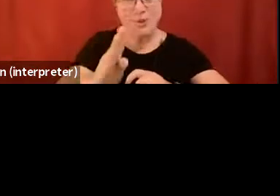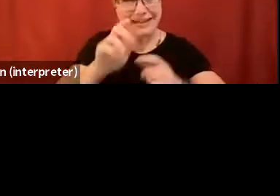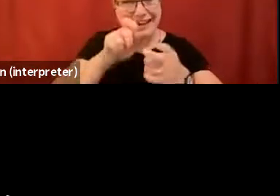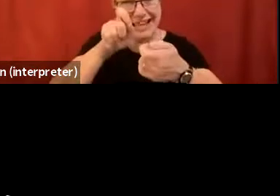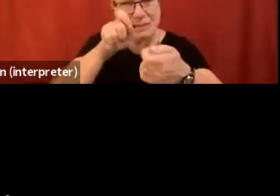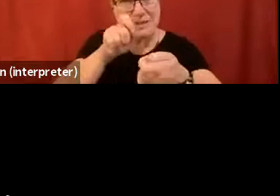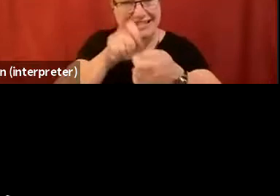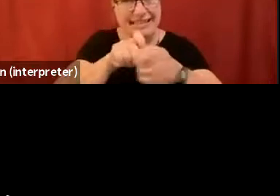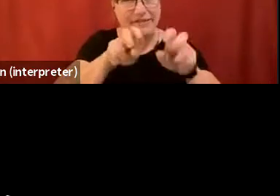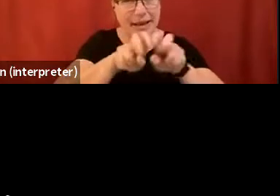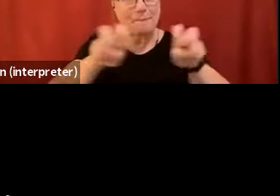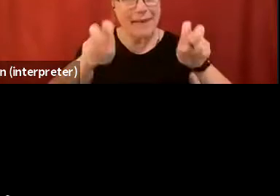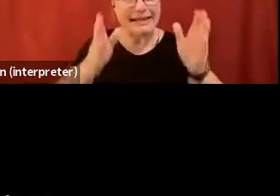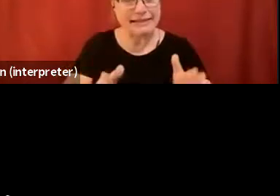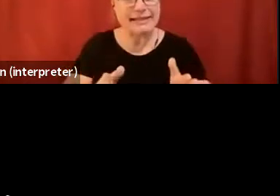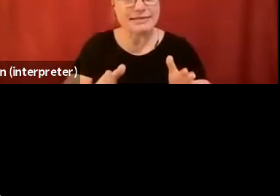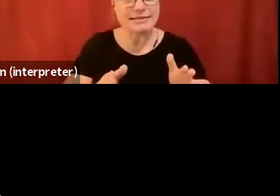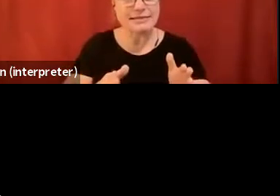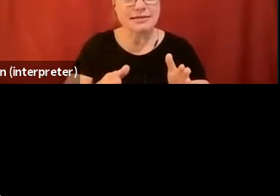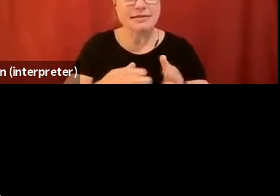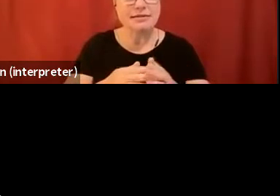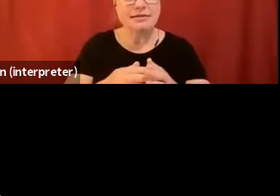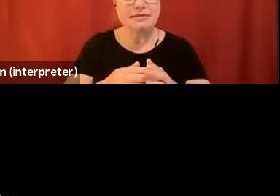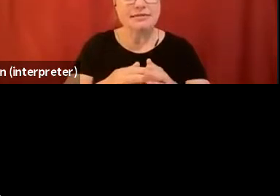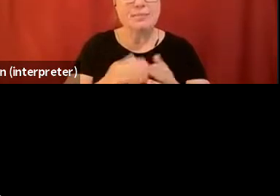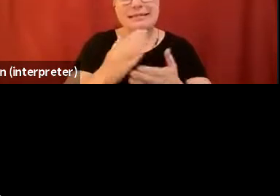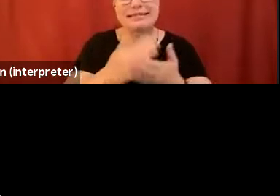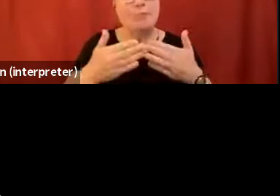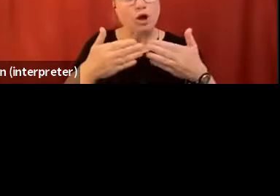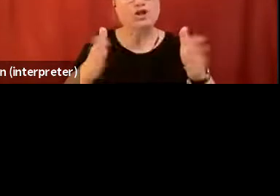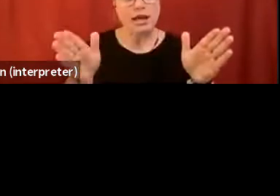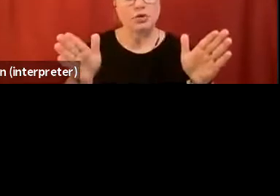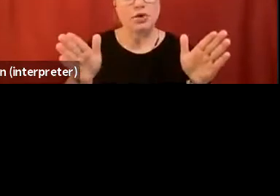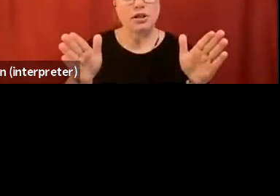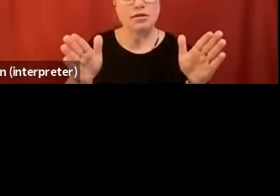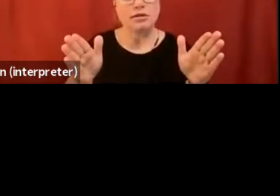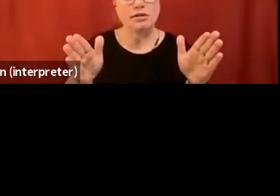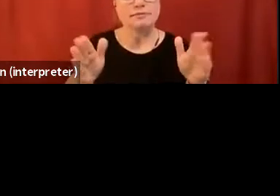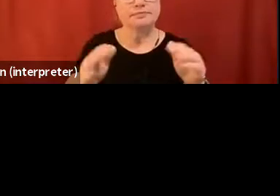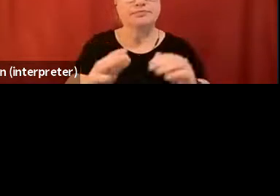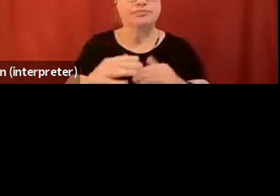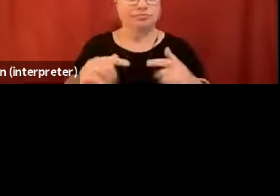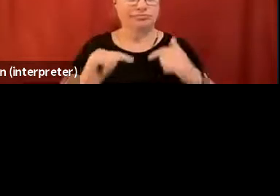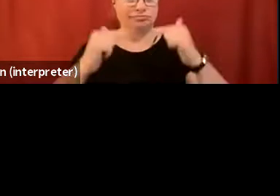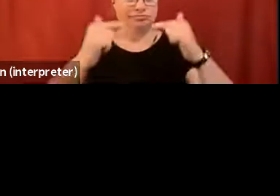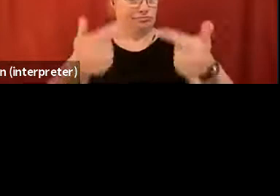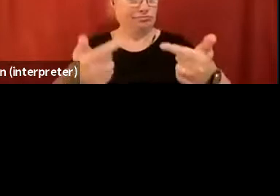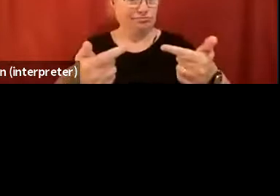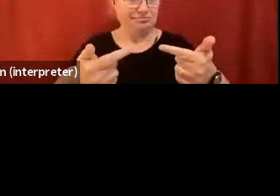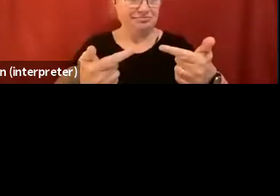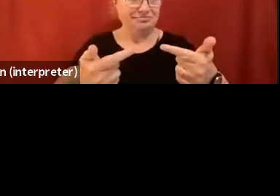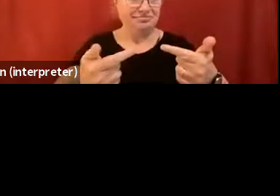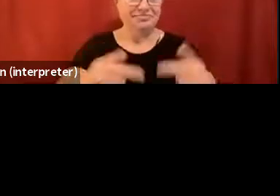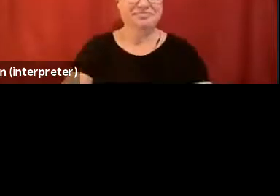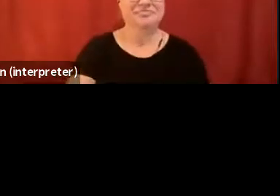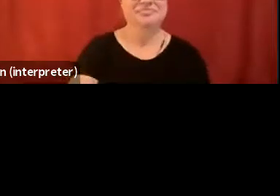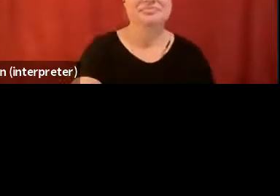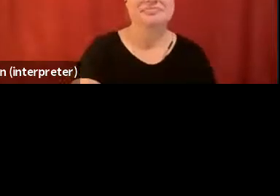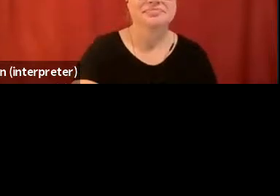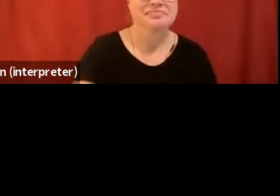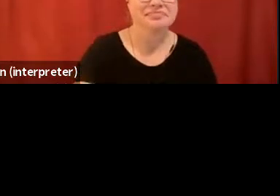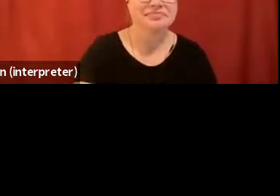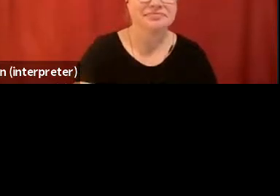but a couple of them aren't. So we'll sort of see how we can do that way. But first, there's a good question there's a couple of questions actually